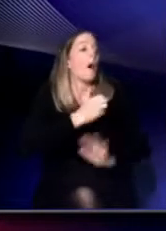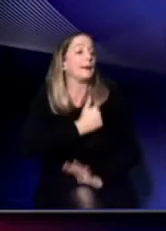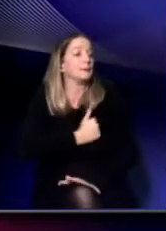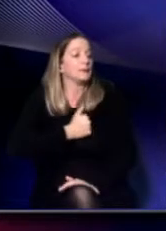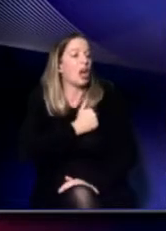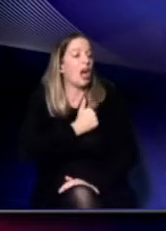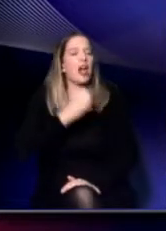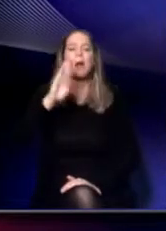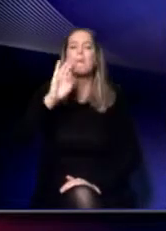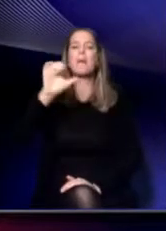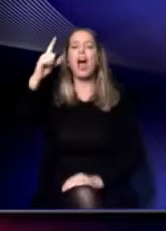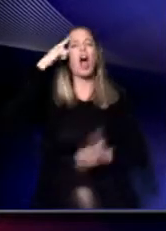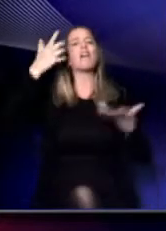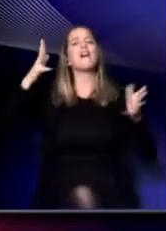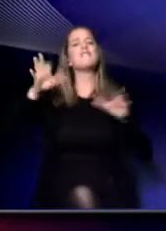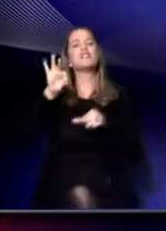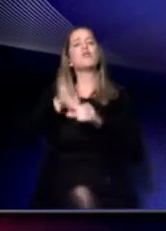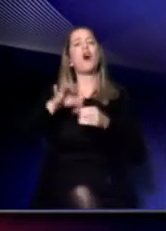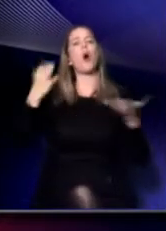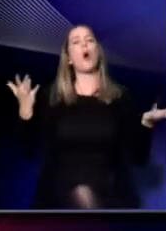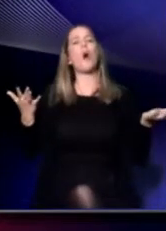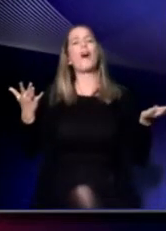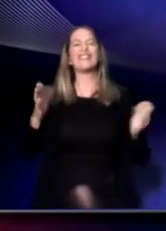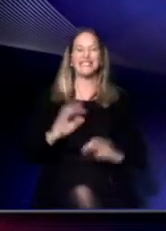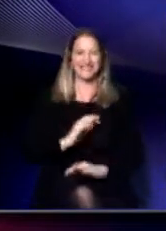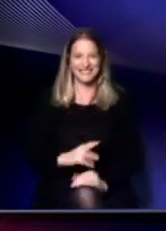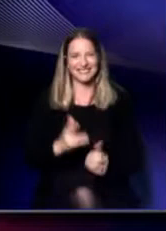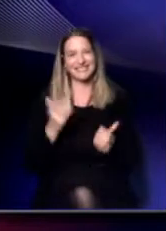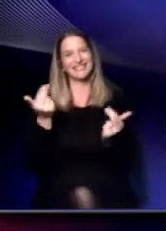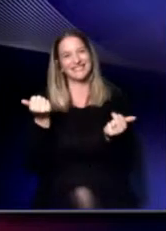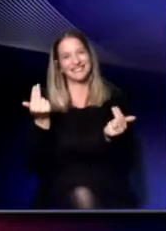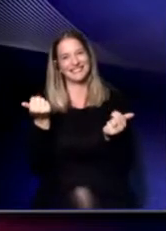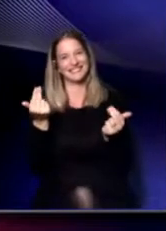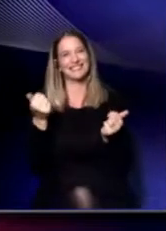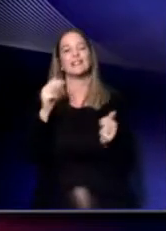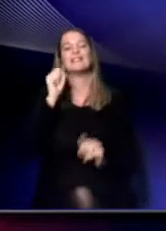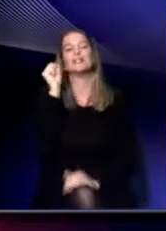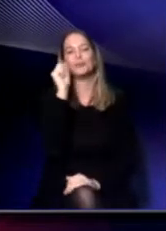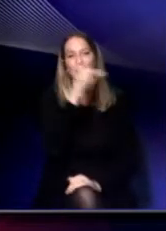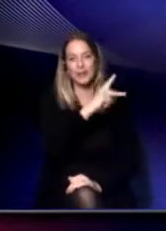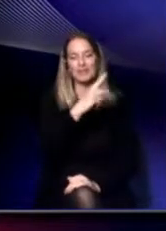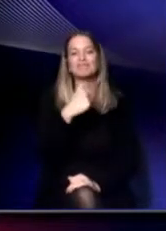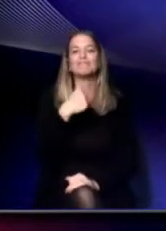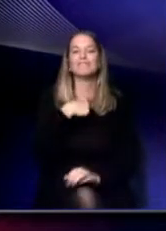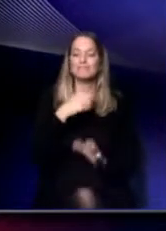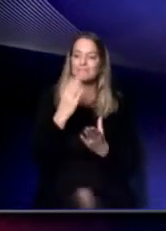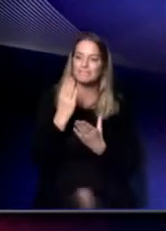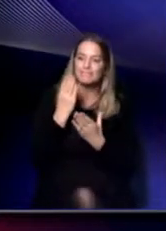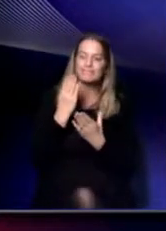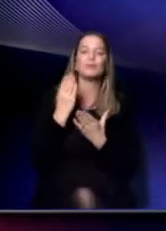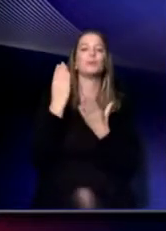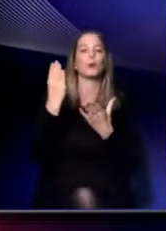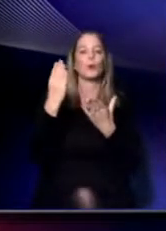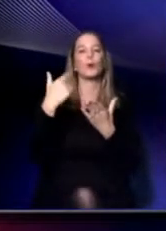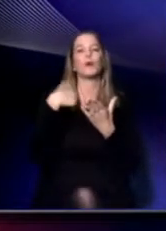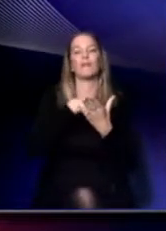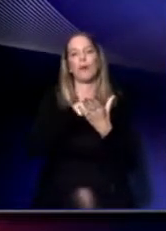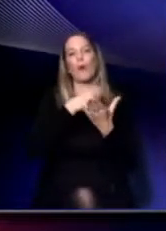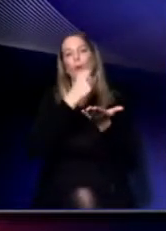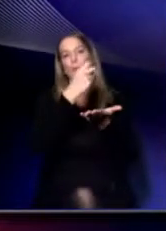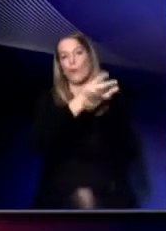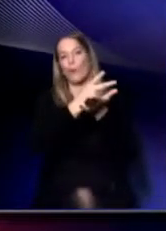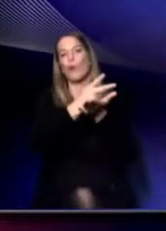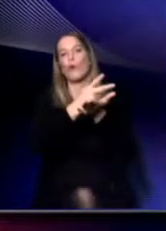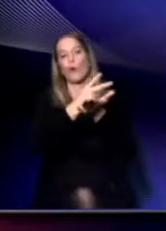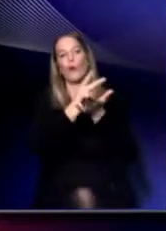voted on it. I move that we approve the motion for the